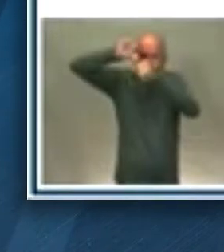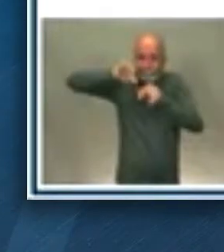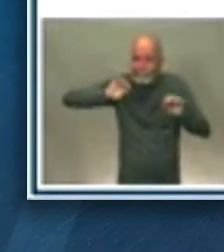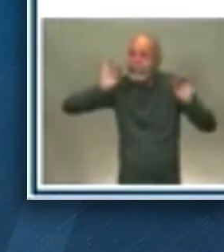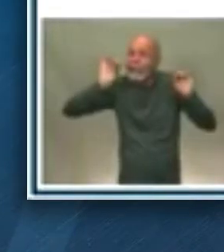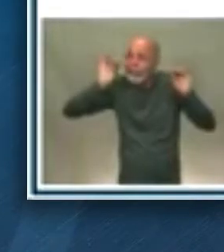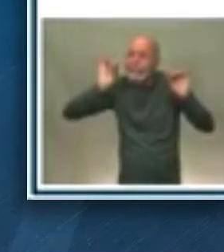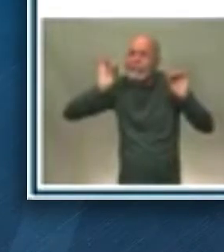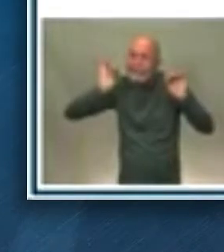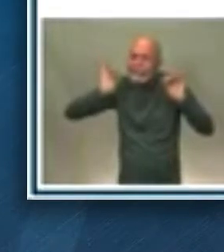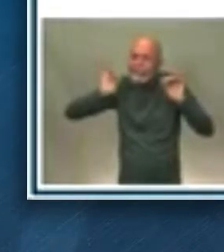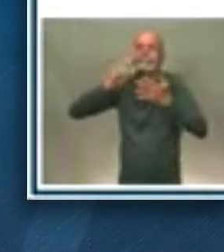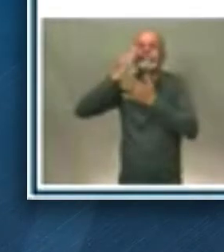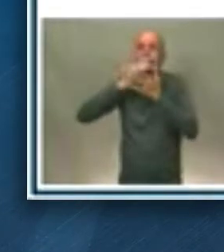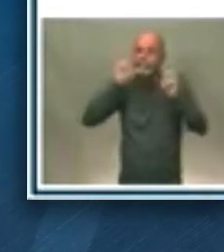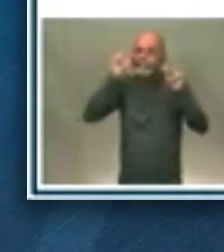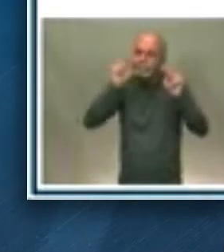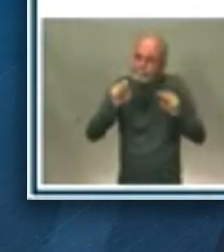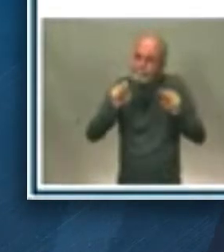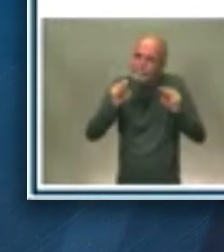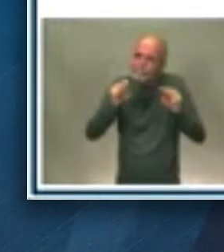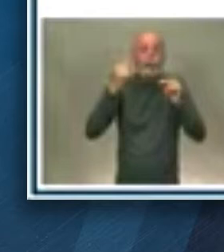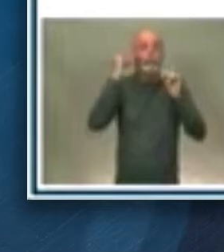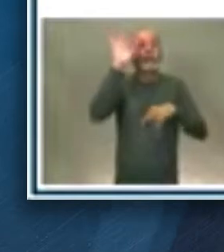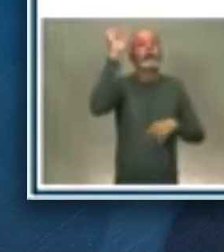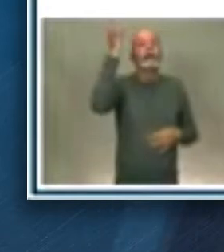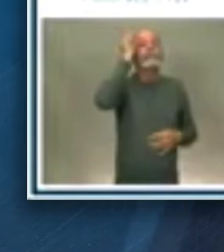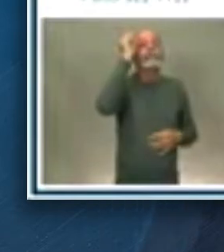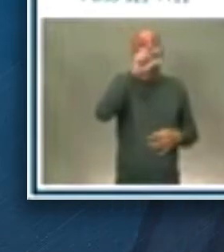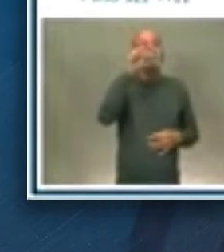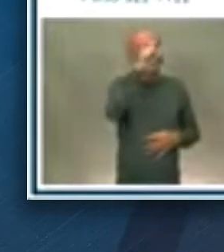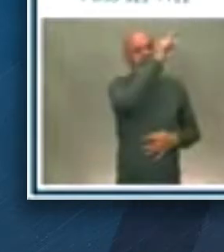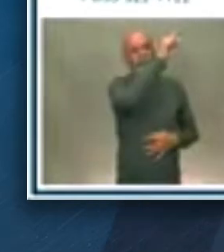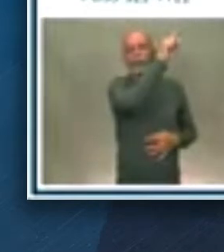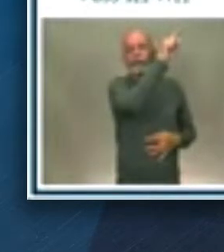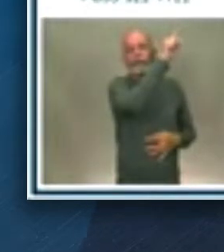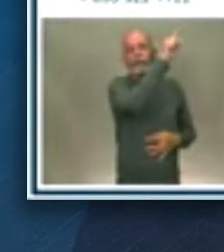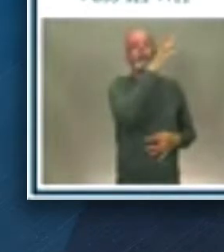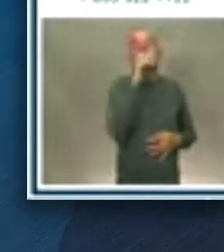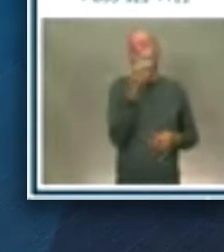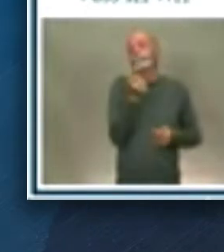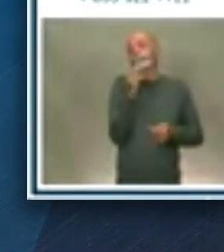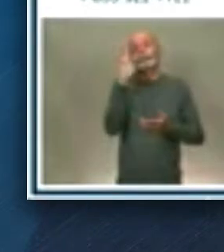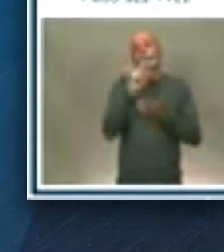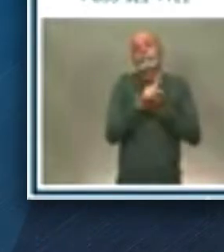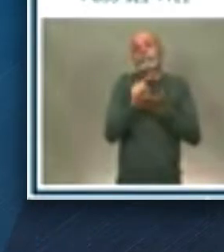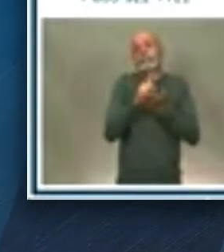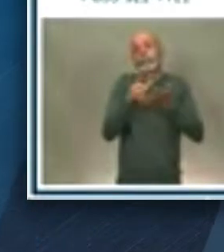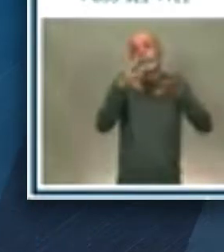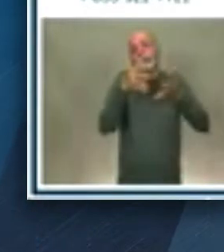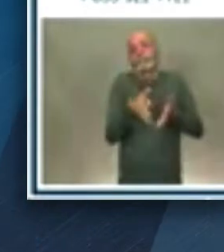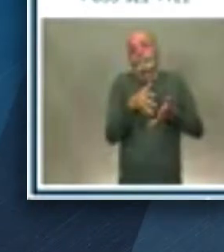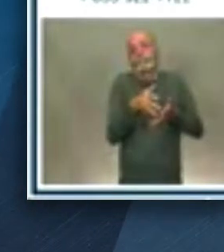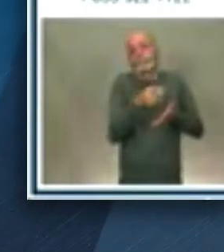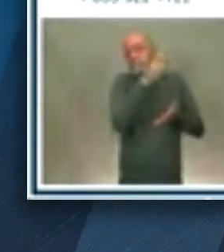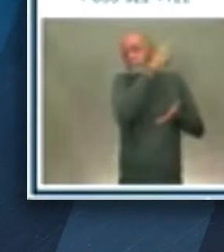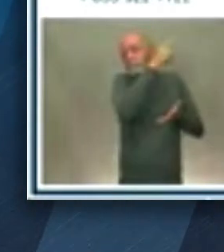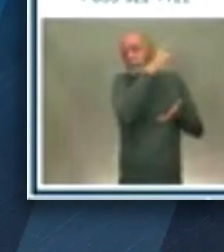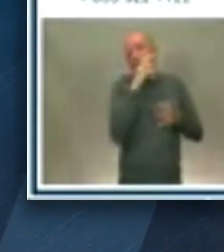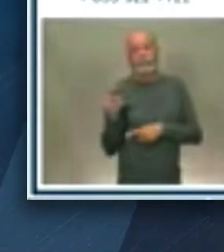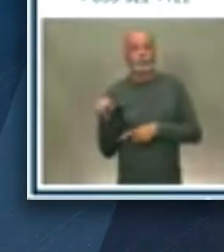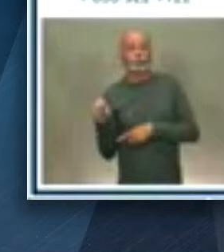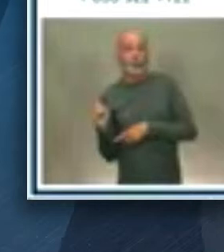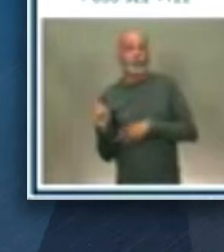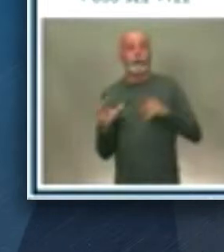and this is a federal-led conversation. We expect some movement in the next few weeks so people, Nova Scotians and other Canadians,